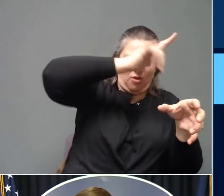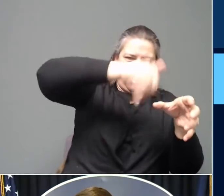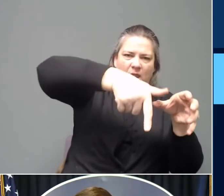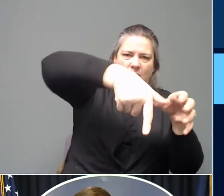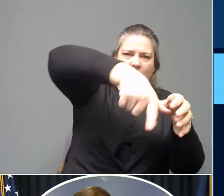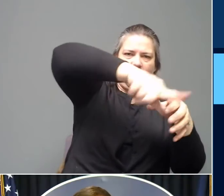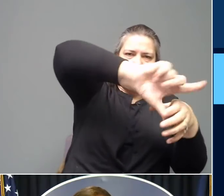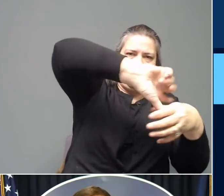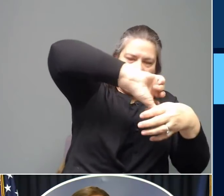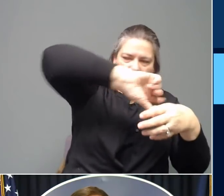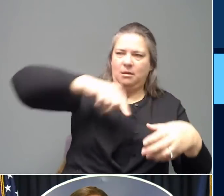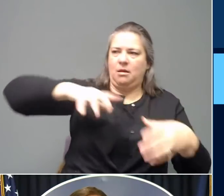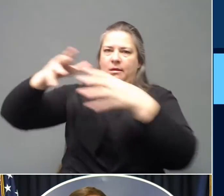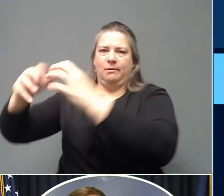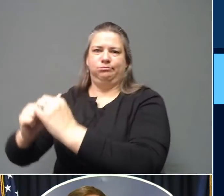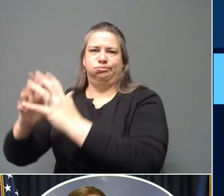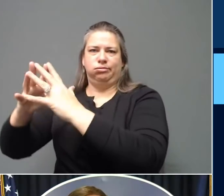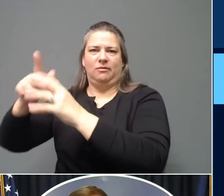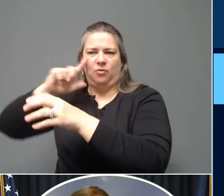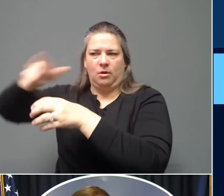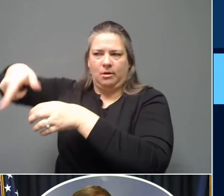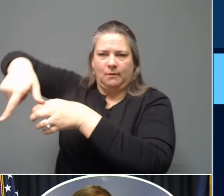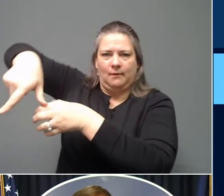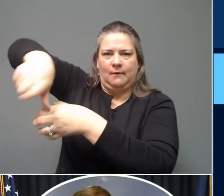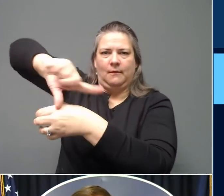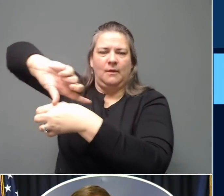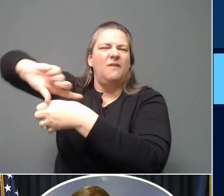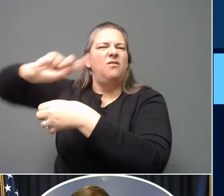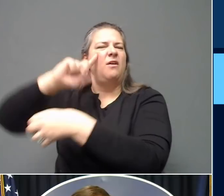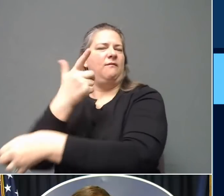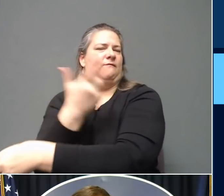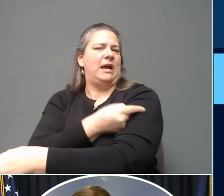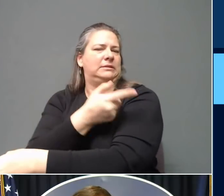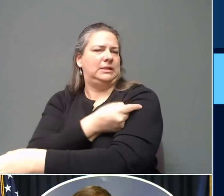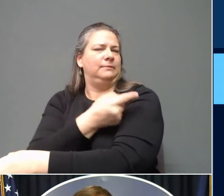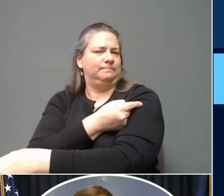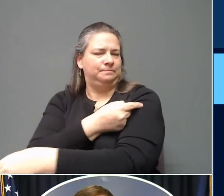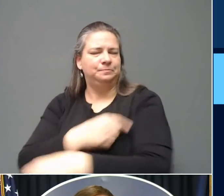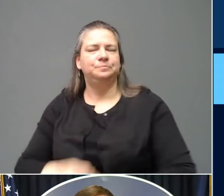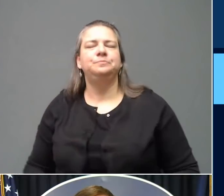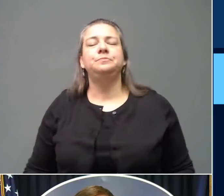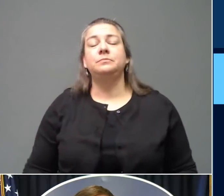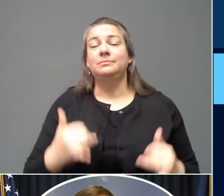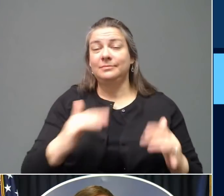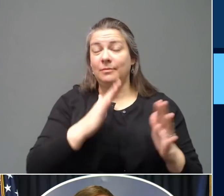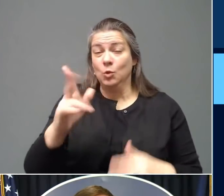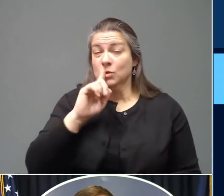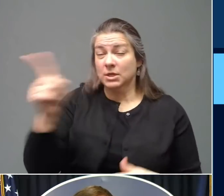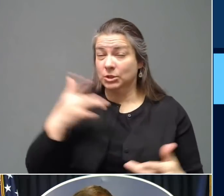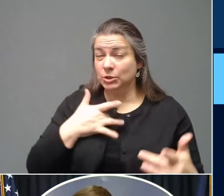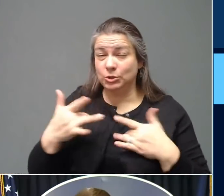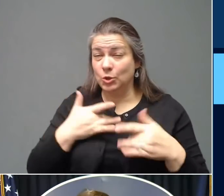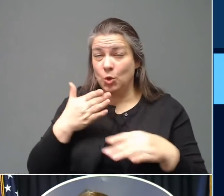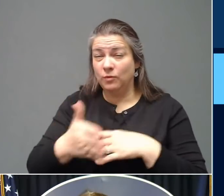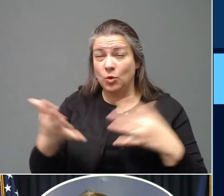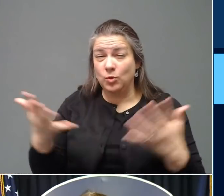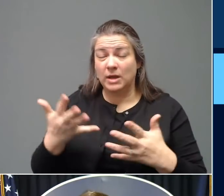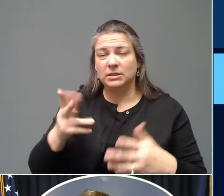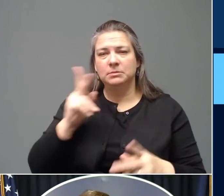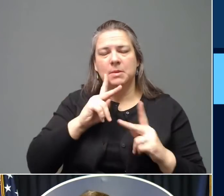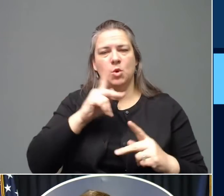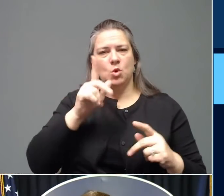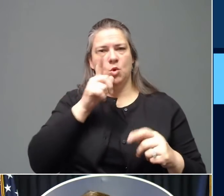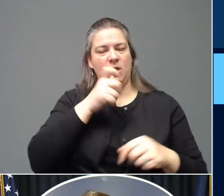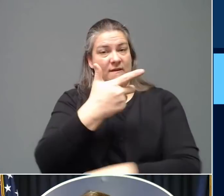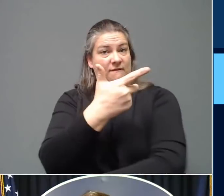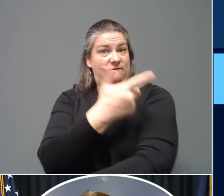vaccine. They also are concerned about vaccine hesitancy. It's real. We're seeing it in some of the staff members in